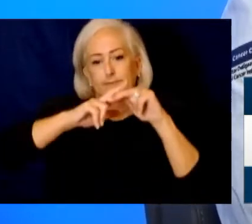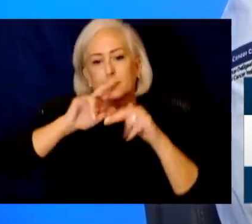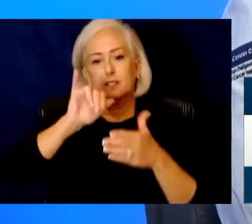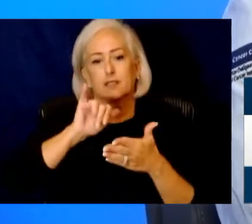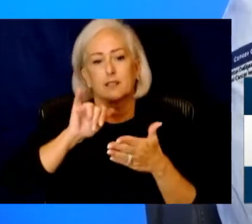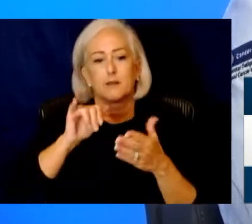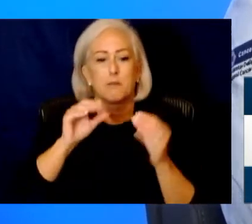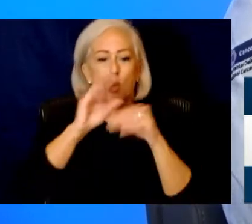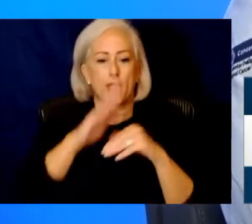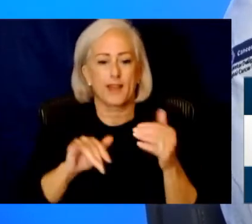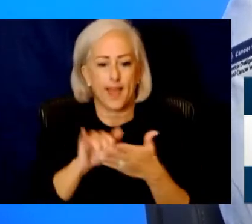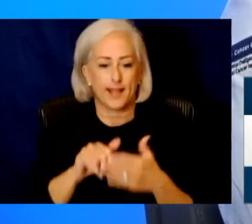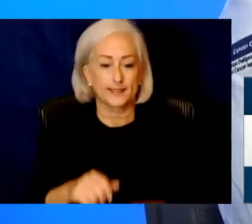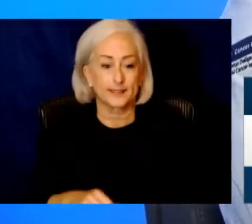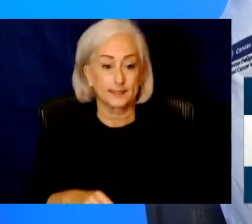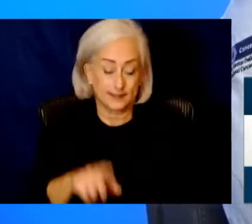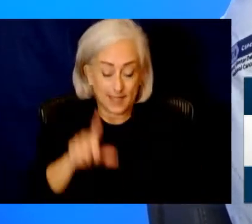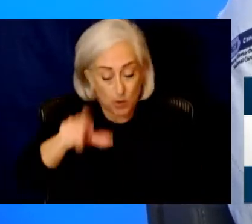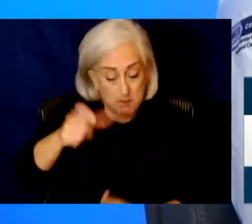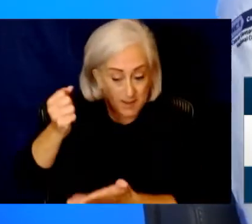need approval through